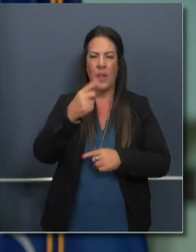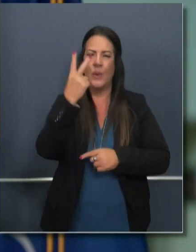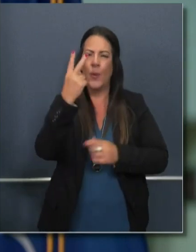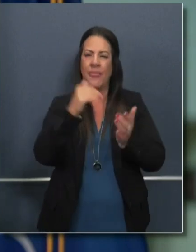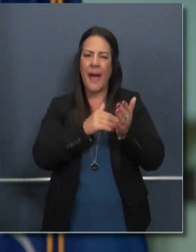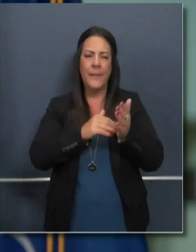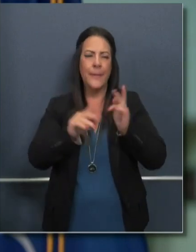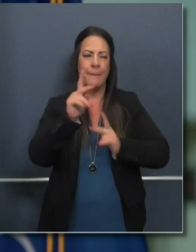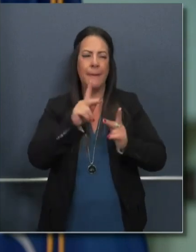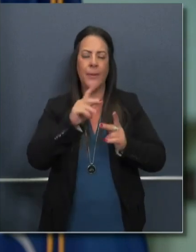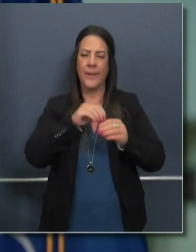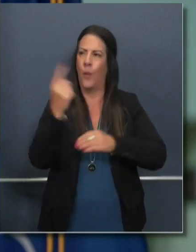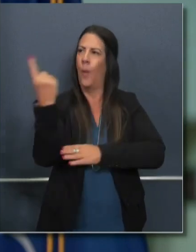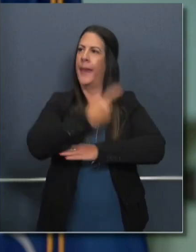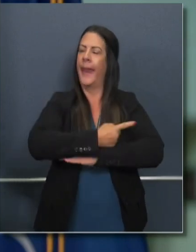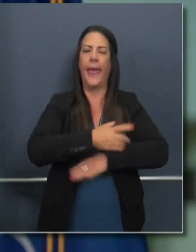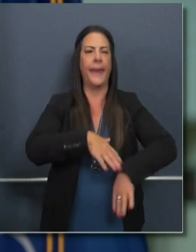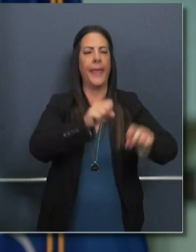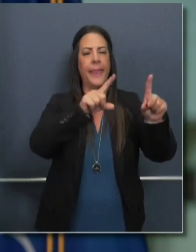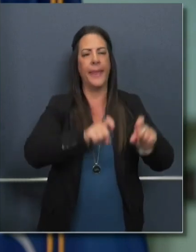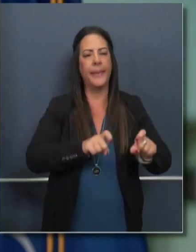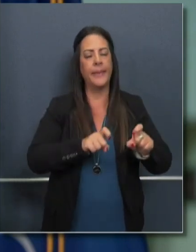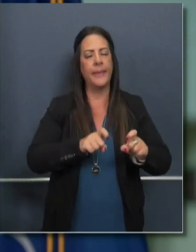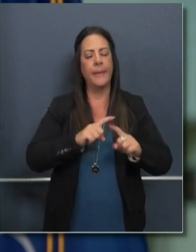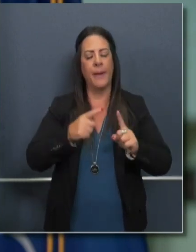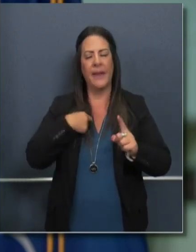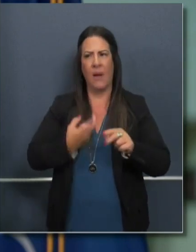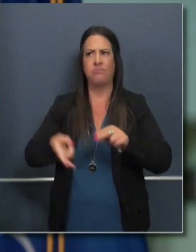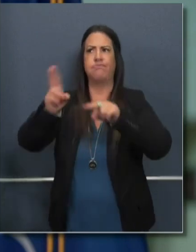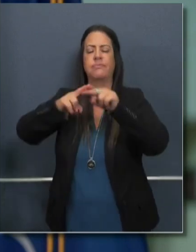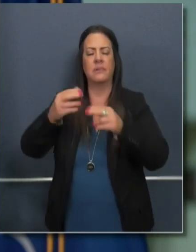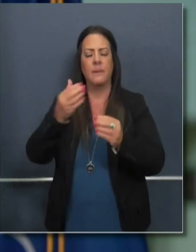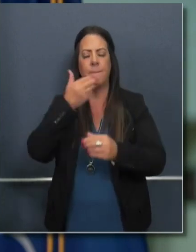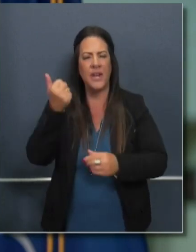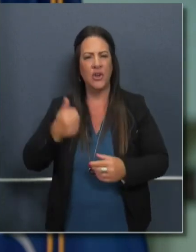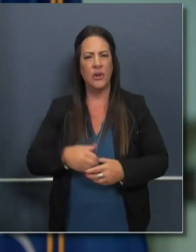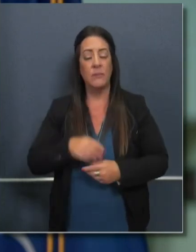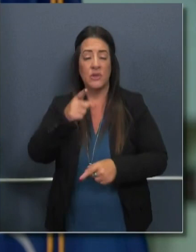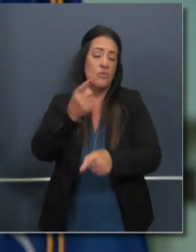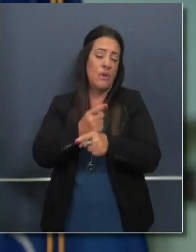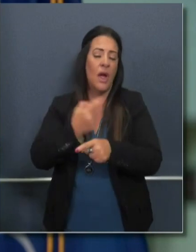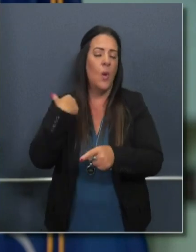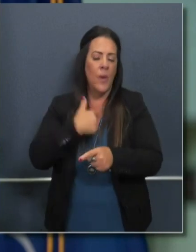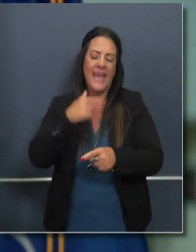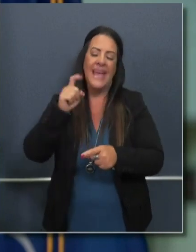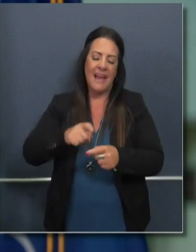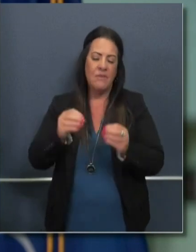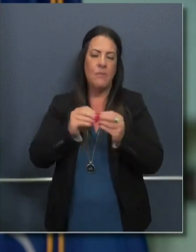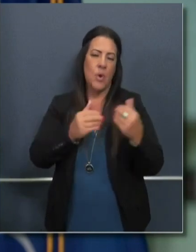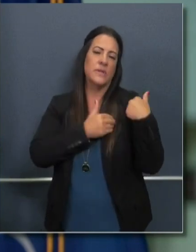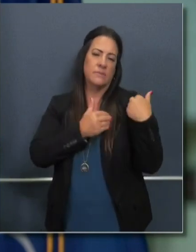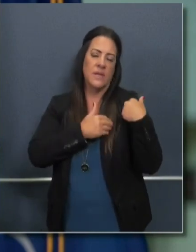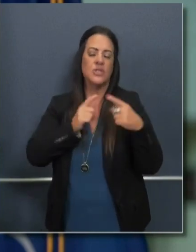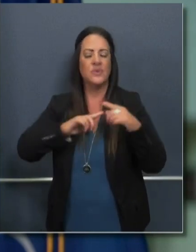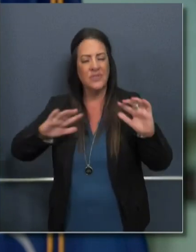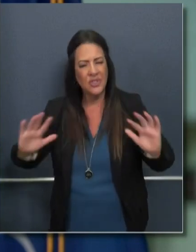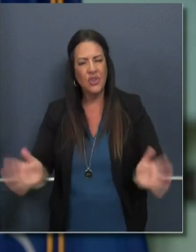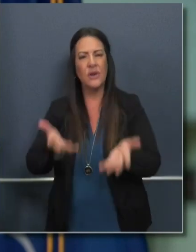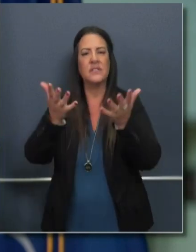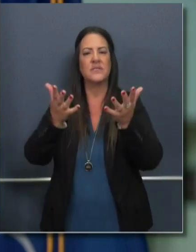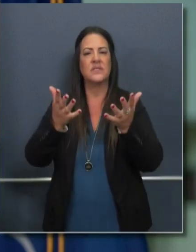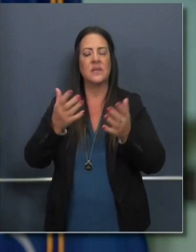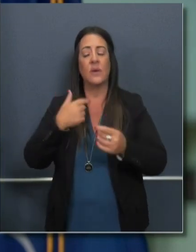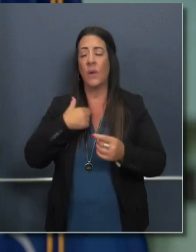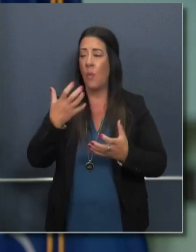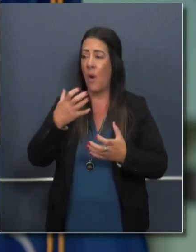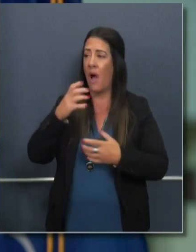getting a better handle on understanding community spread. But you're absolutely right. We have a responsibility to do more. We want to encourage Congress, encourage the